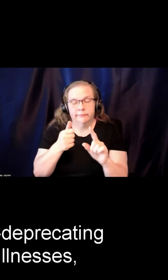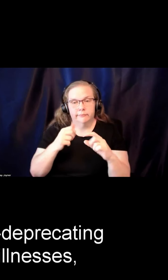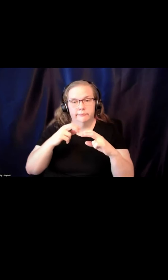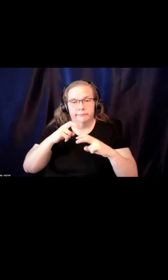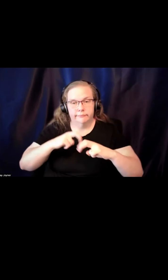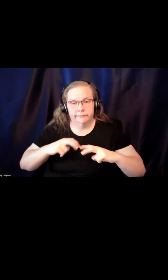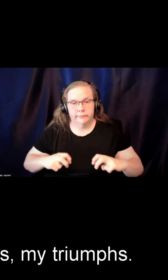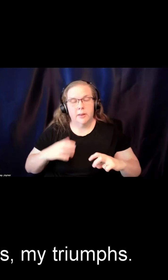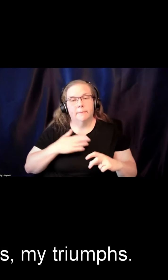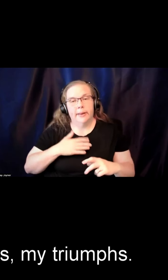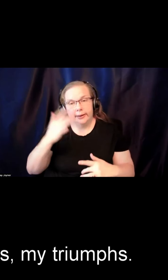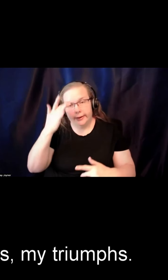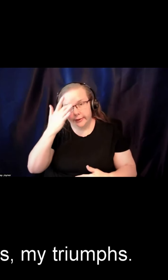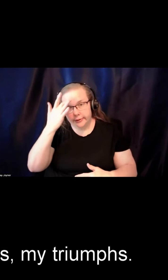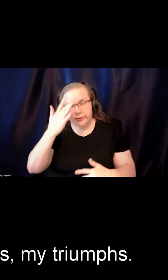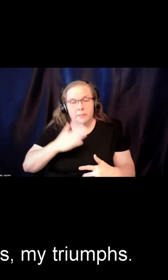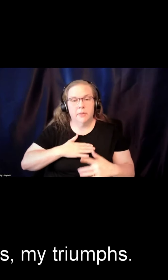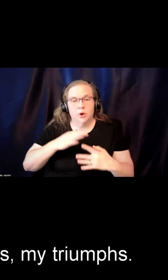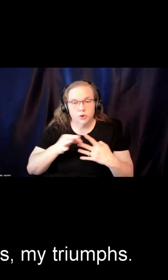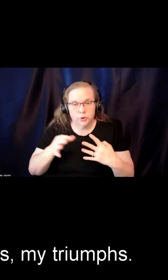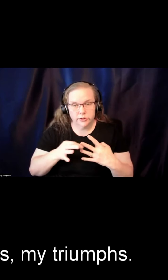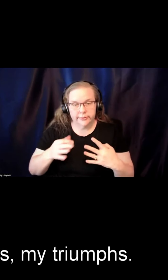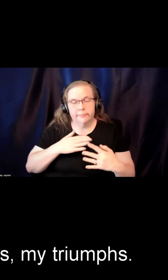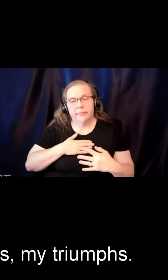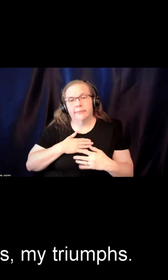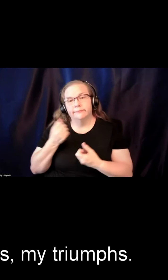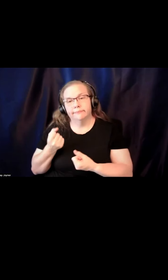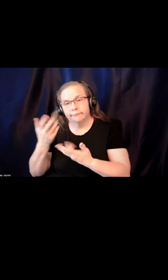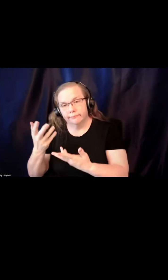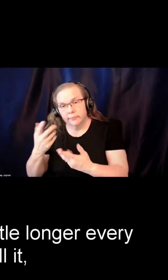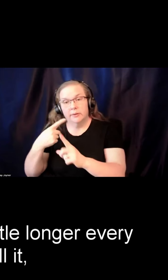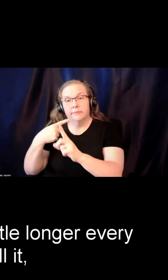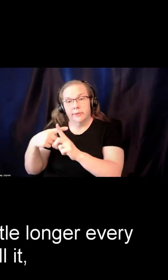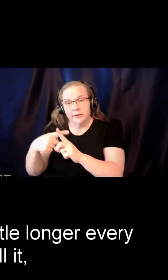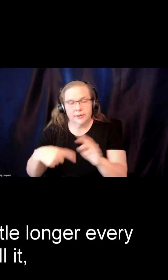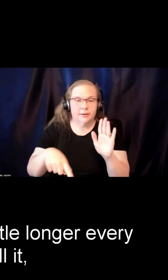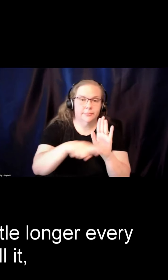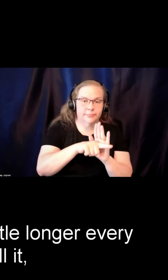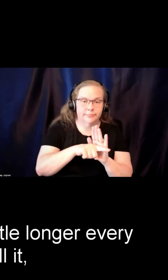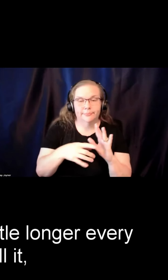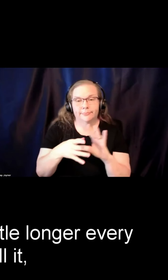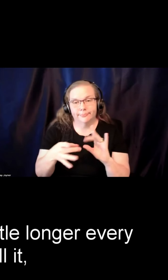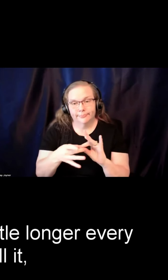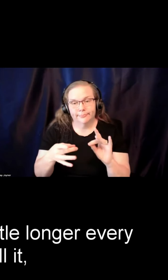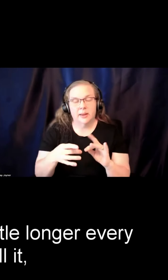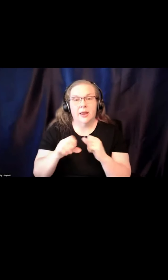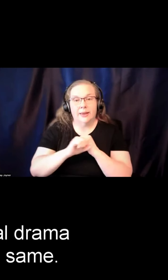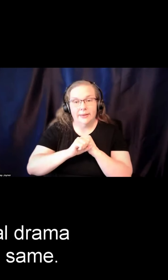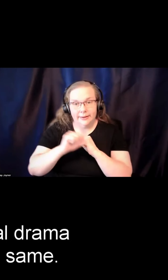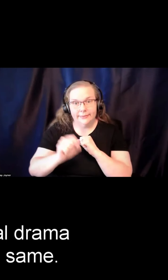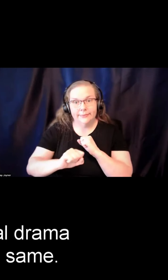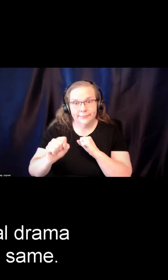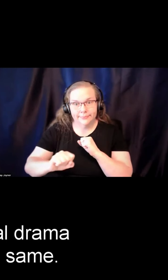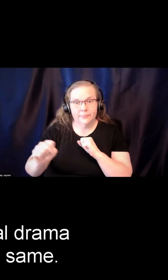my illnesses, my choices, my vices, my triumphs. The history gets a little longer every time I tell it,